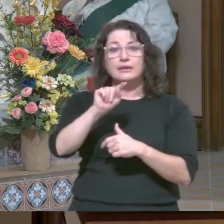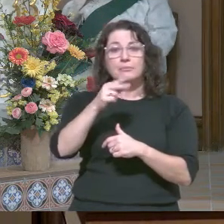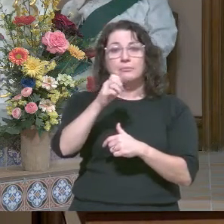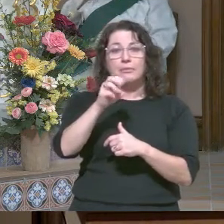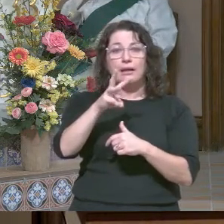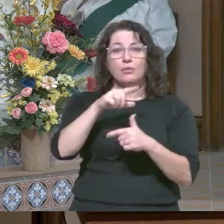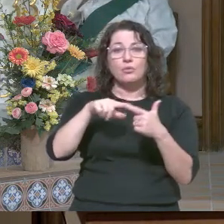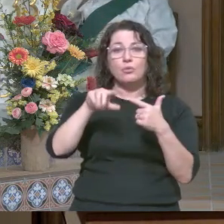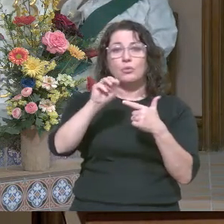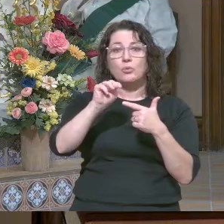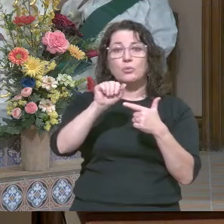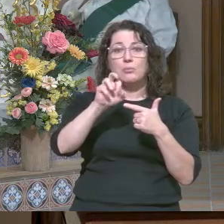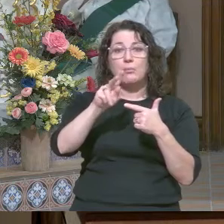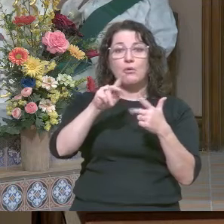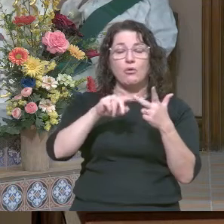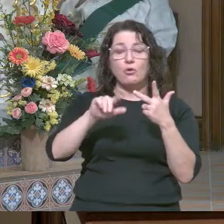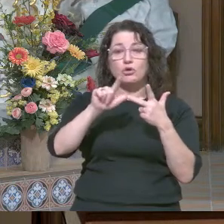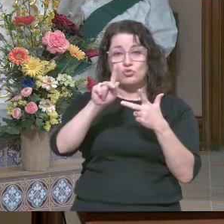Jesus